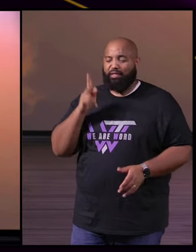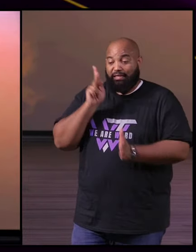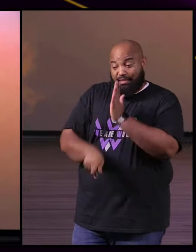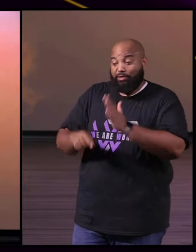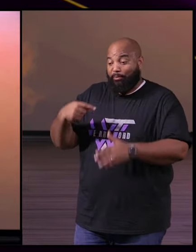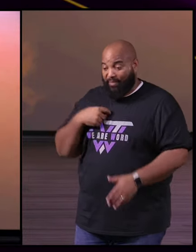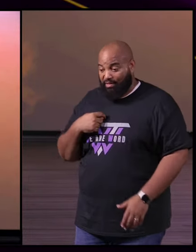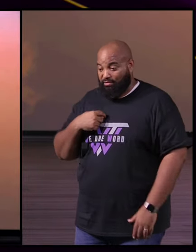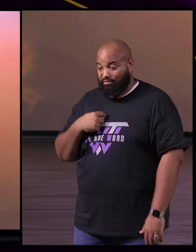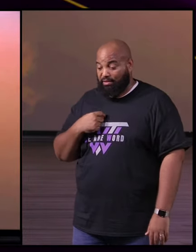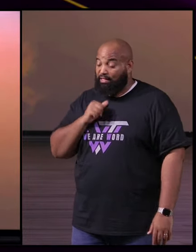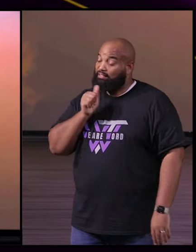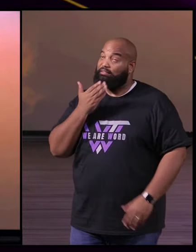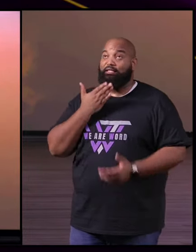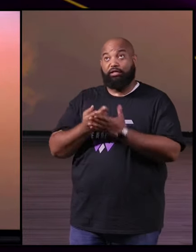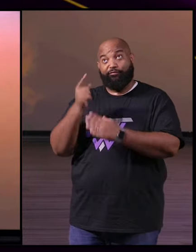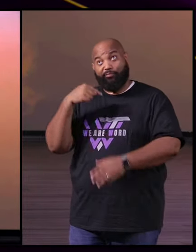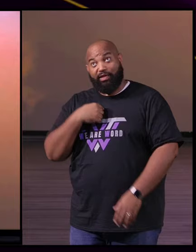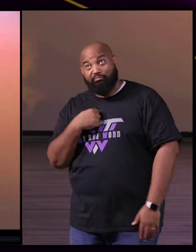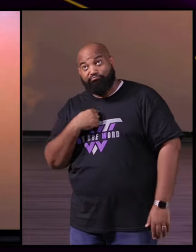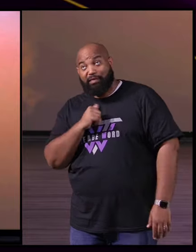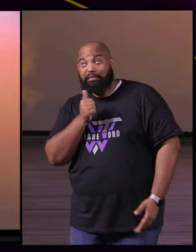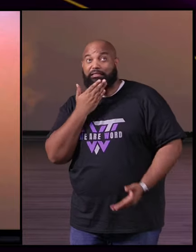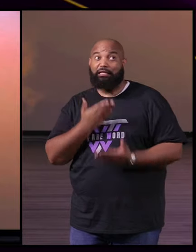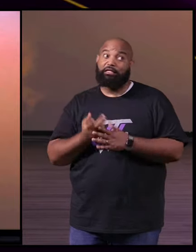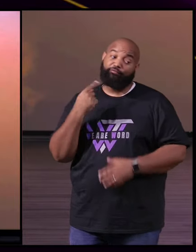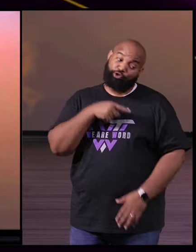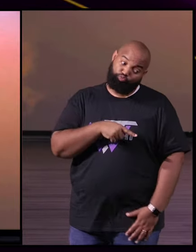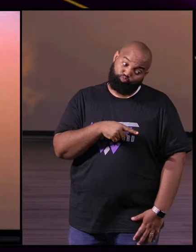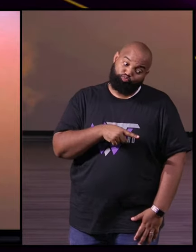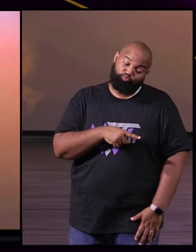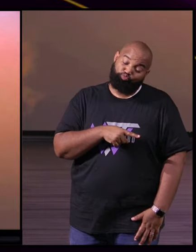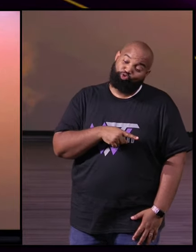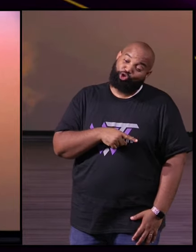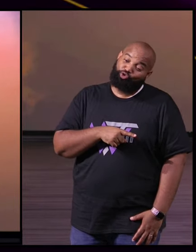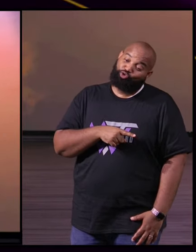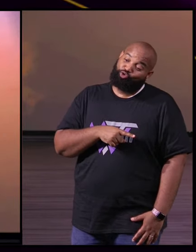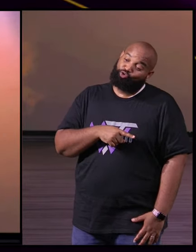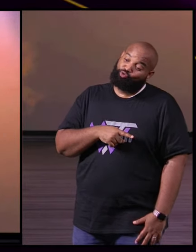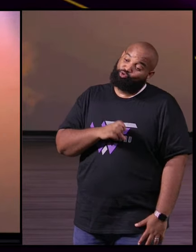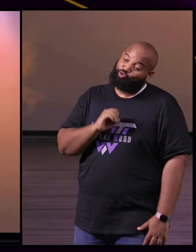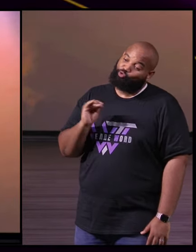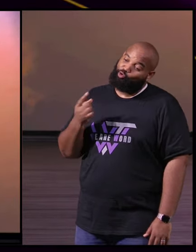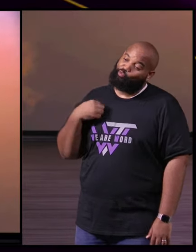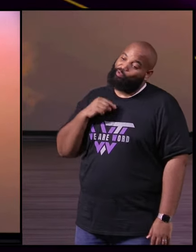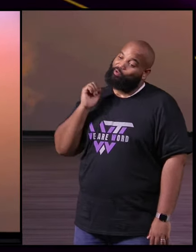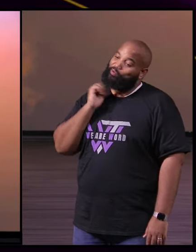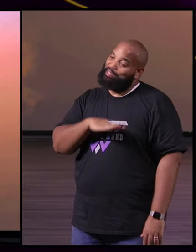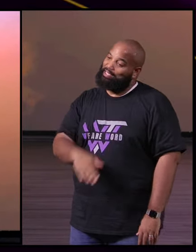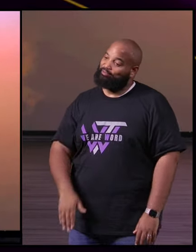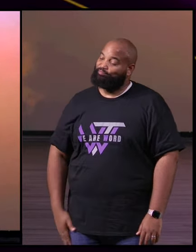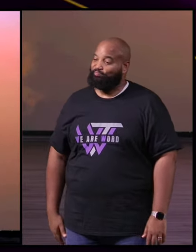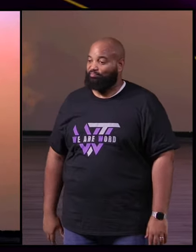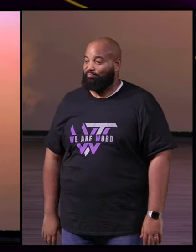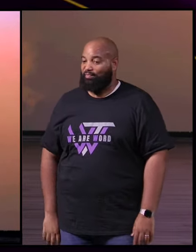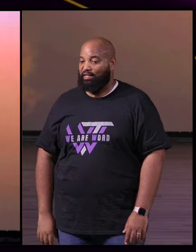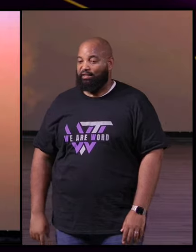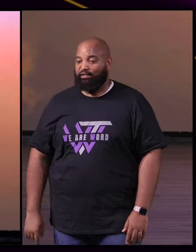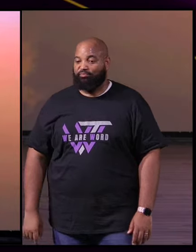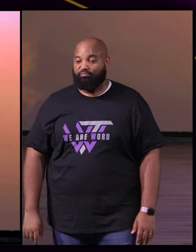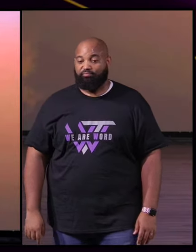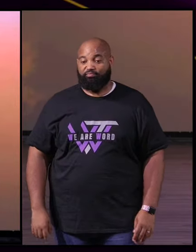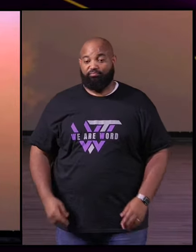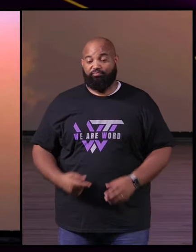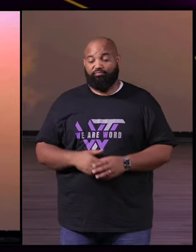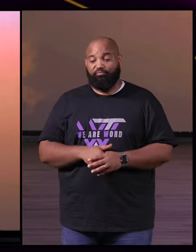It won't be good for you and it won't be good for me. So what he does is, for some